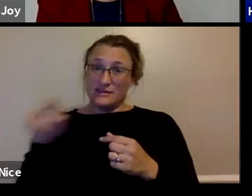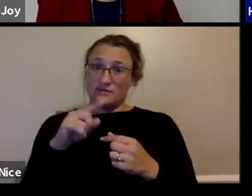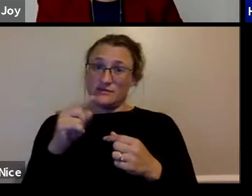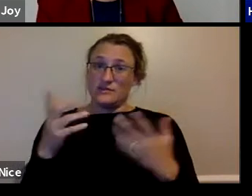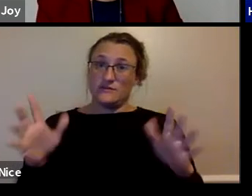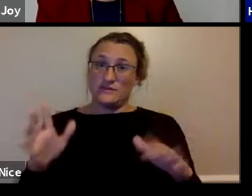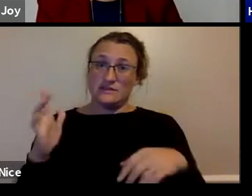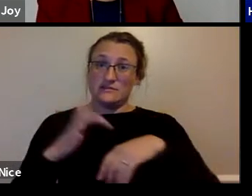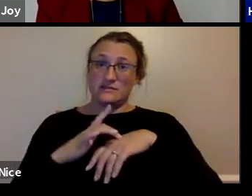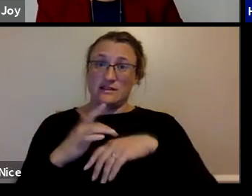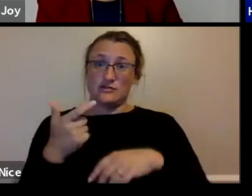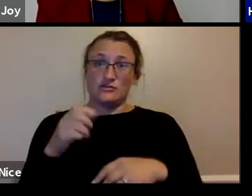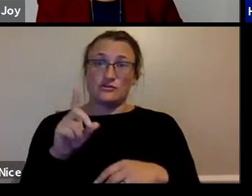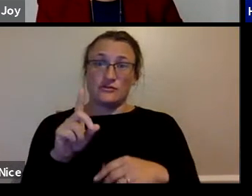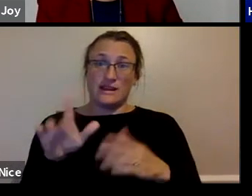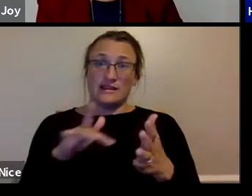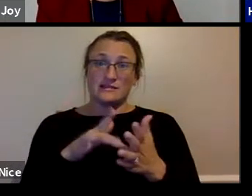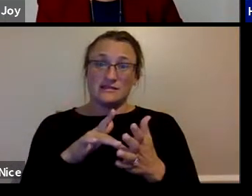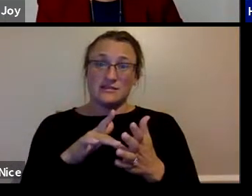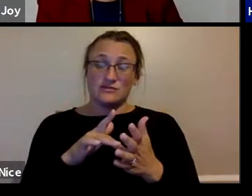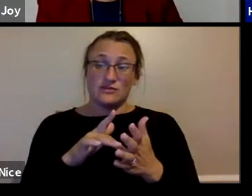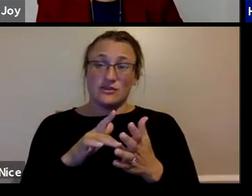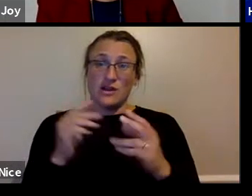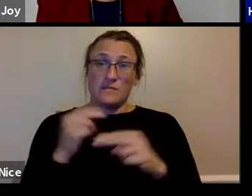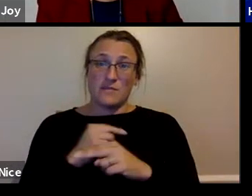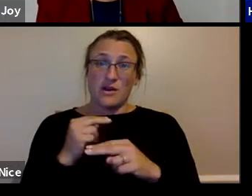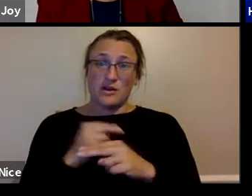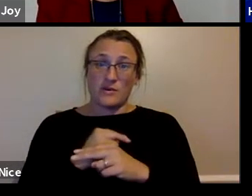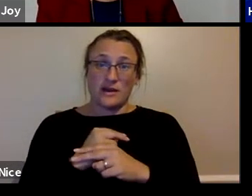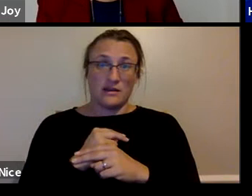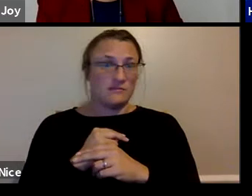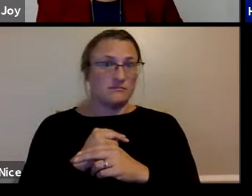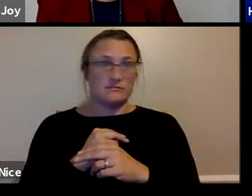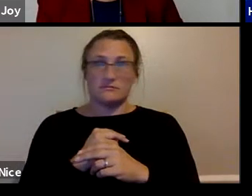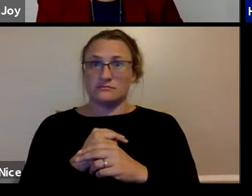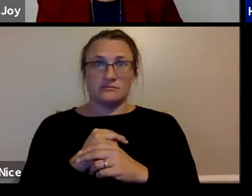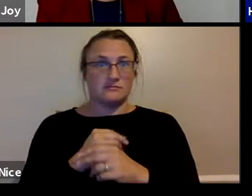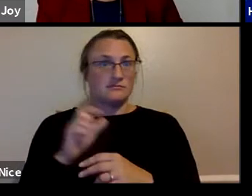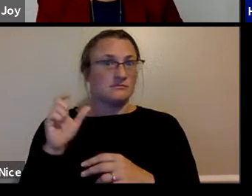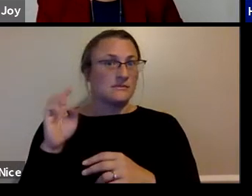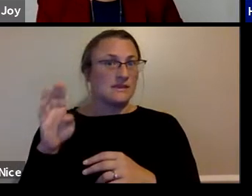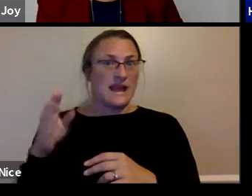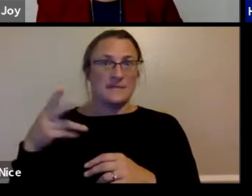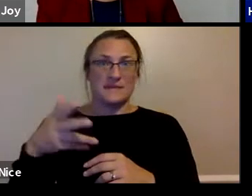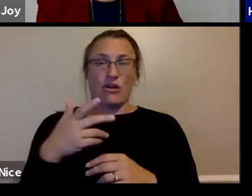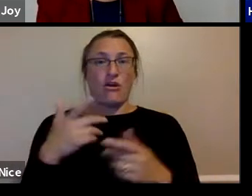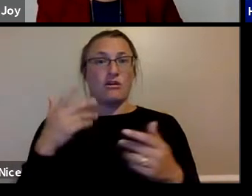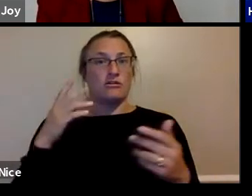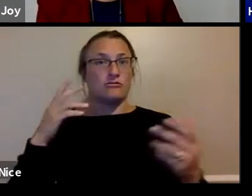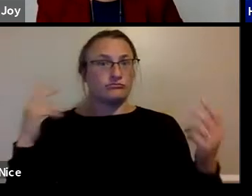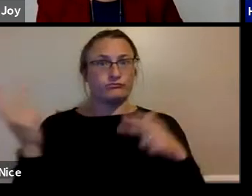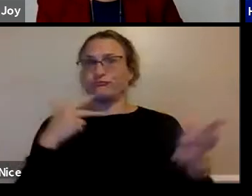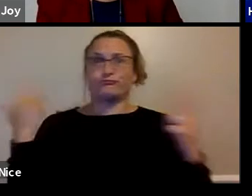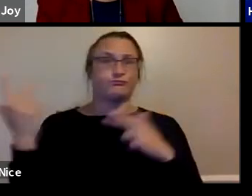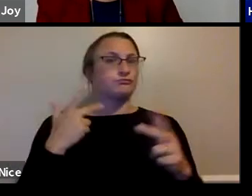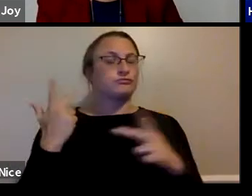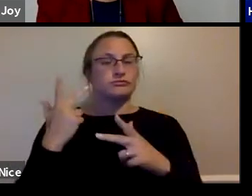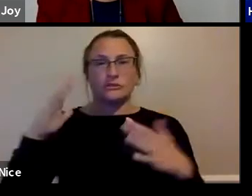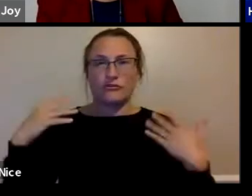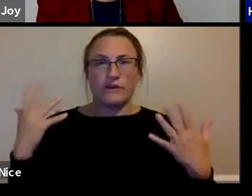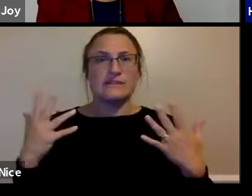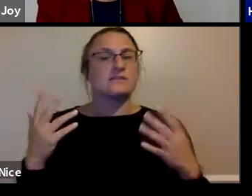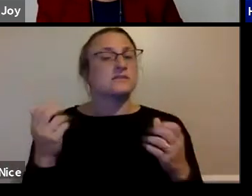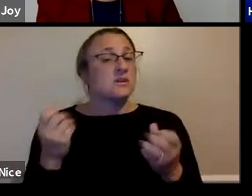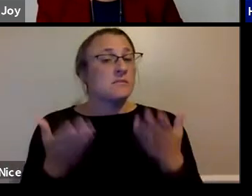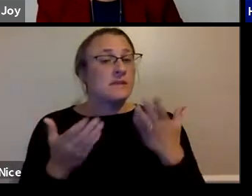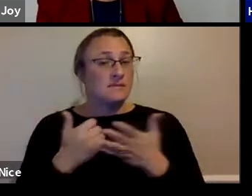Central Parkway, the cabs on there are just like crazy. So I think that might be